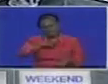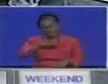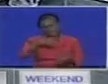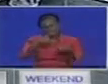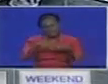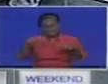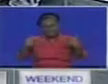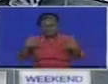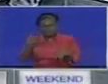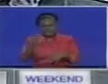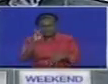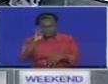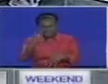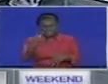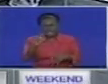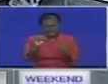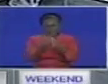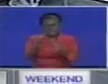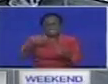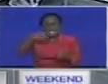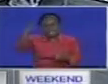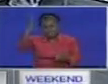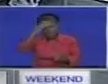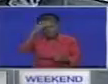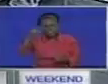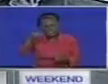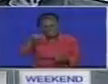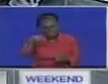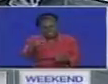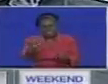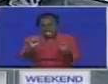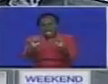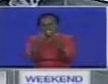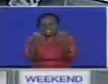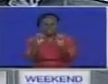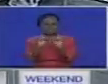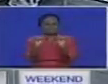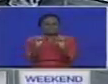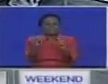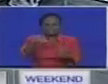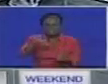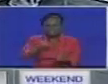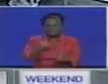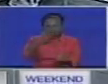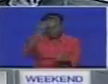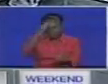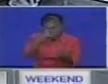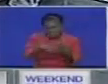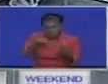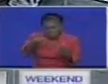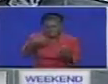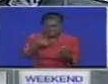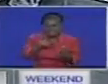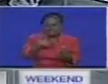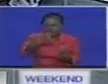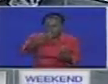ODM and been in the inner circle of ODM, I actually knew that was not an accident. Mm-hmm. And for me, that's when I was like, you know what? This party has its